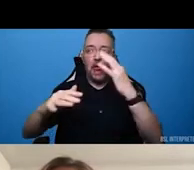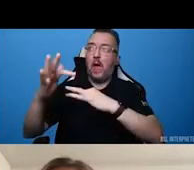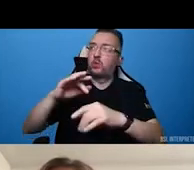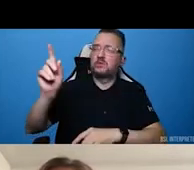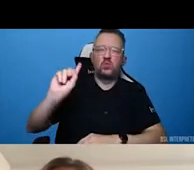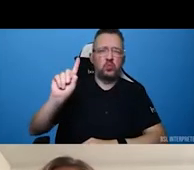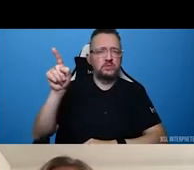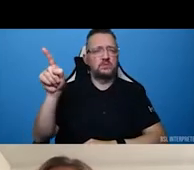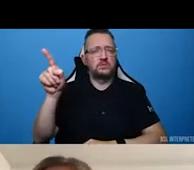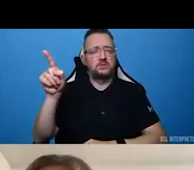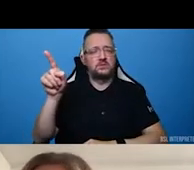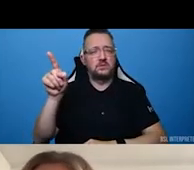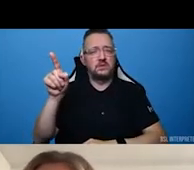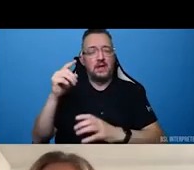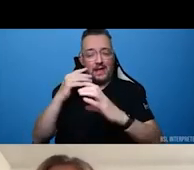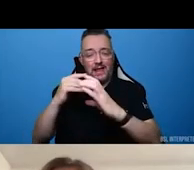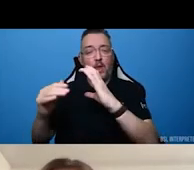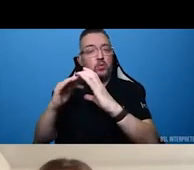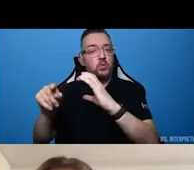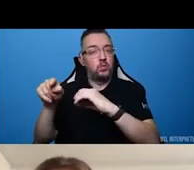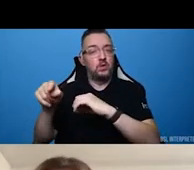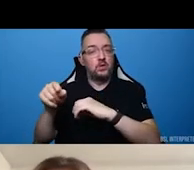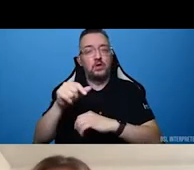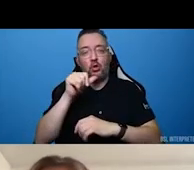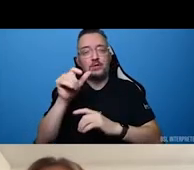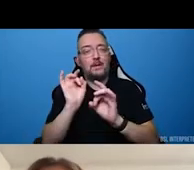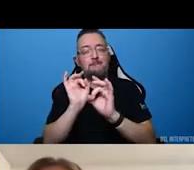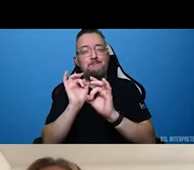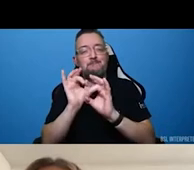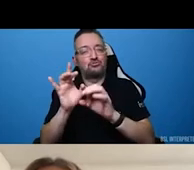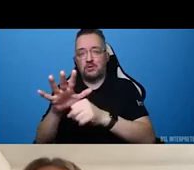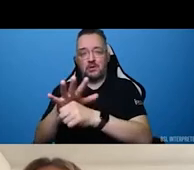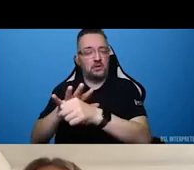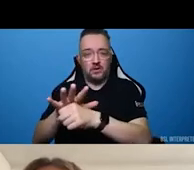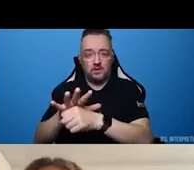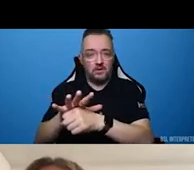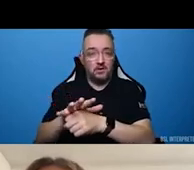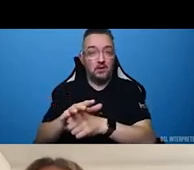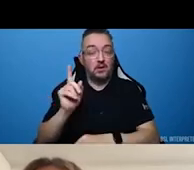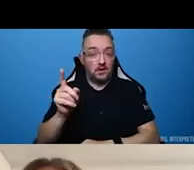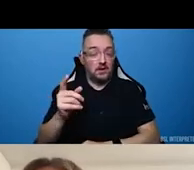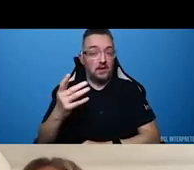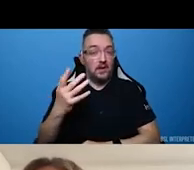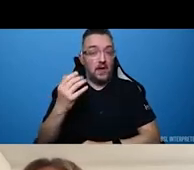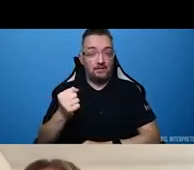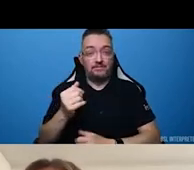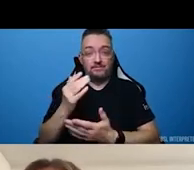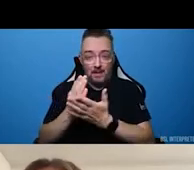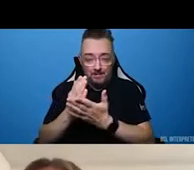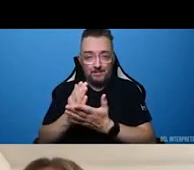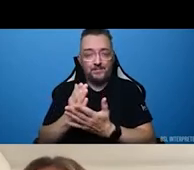that the cloud is not an ethereal and magic space, but is something that has very direct